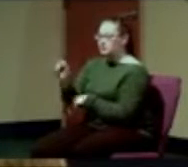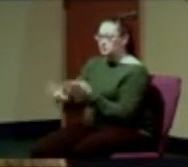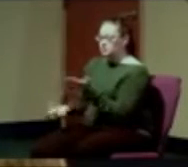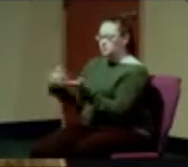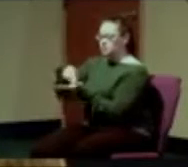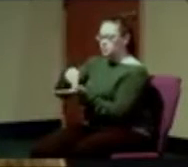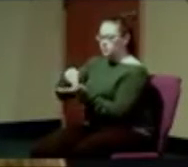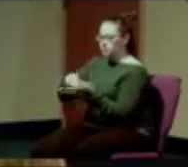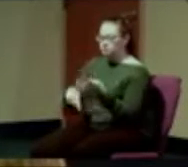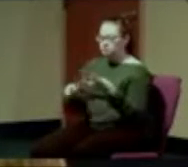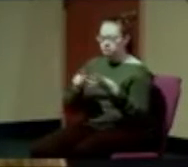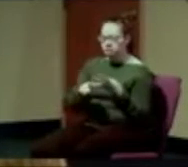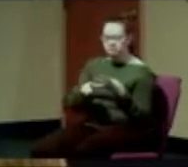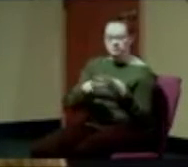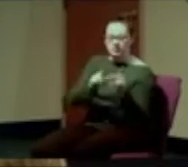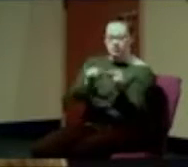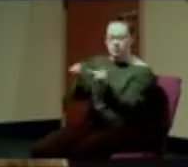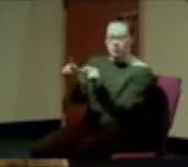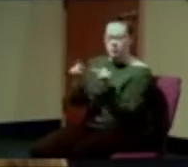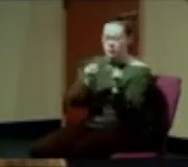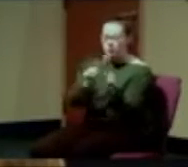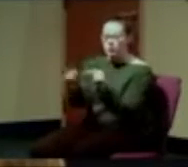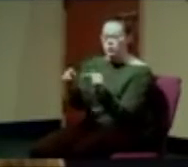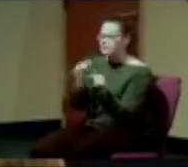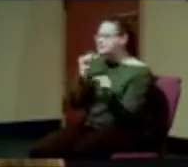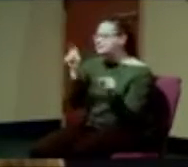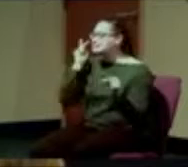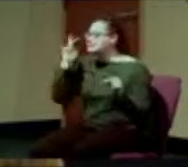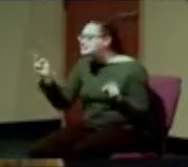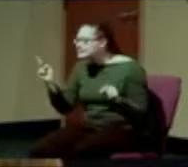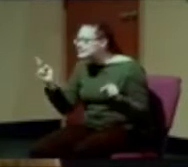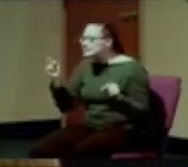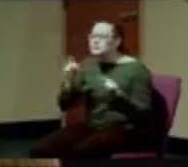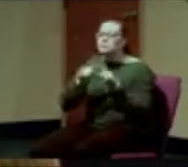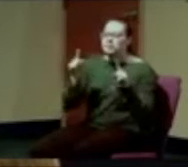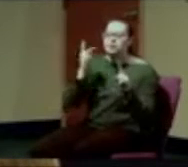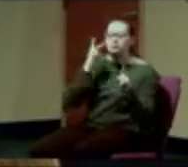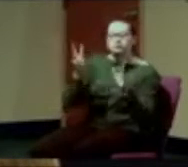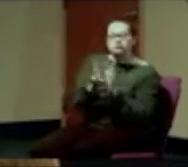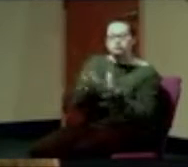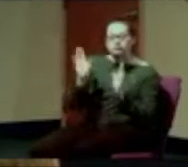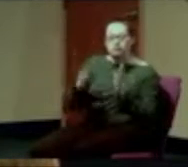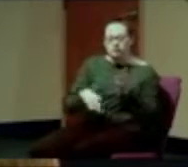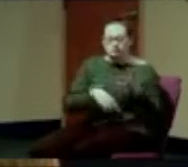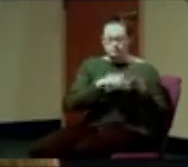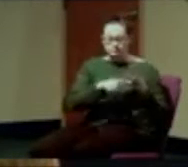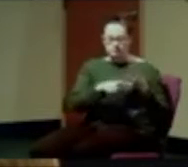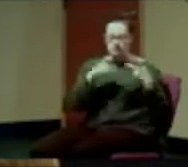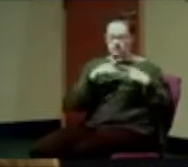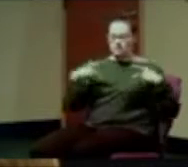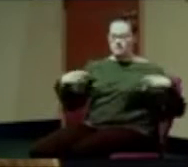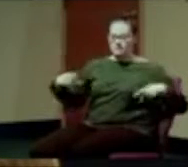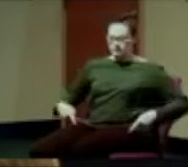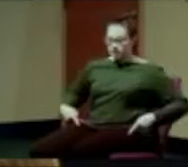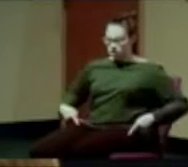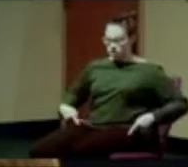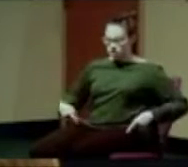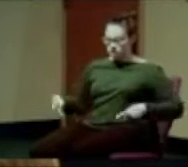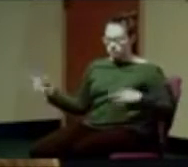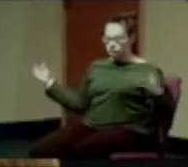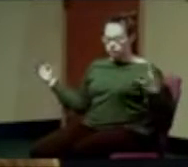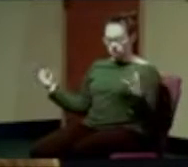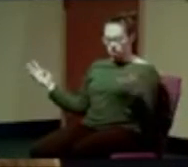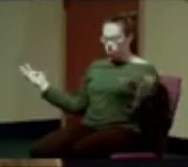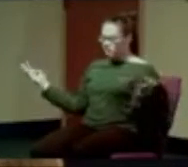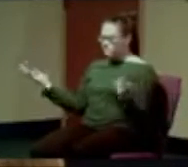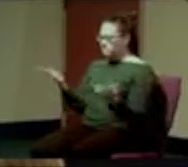hearsay witnesses. They weren't there, but they've heard the testimony from it. And fourthly, there are the Pharisees that are there. All four in the same location seeing